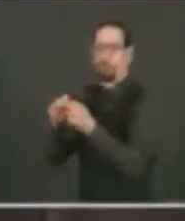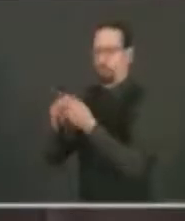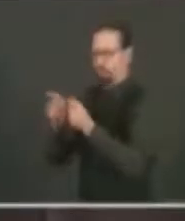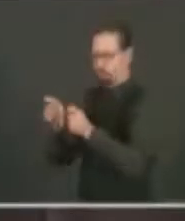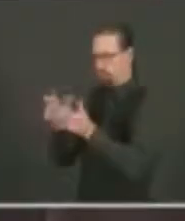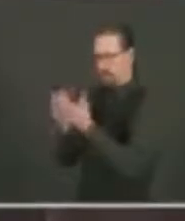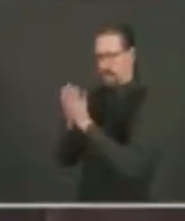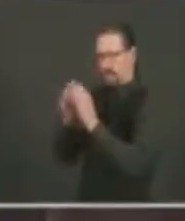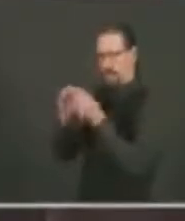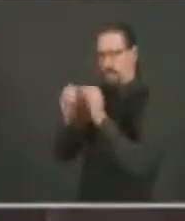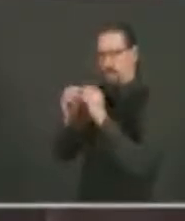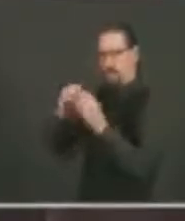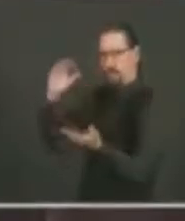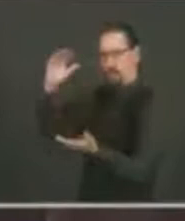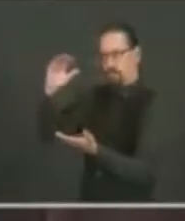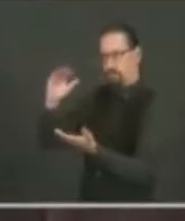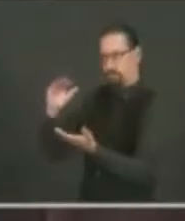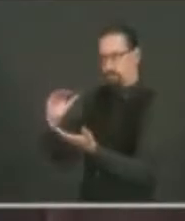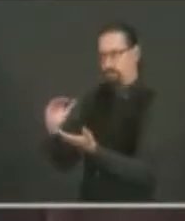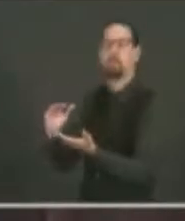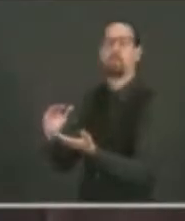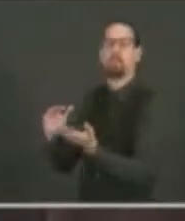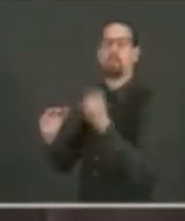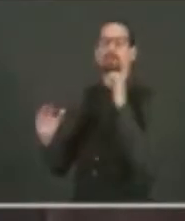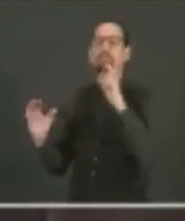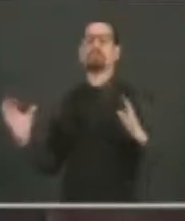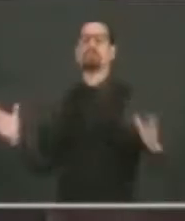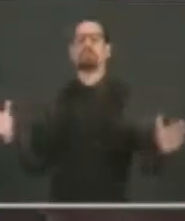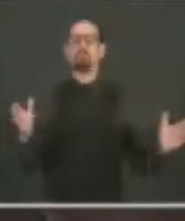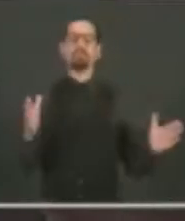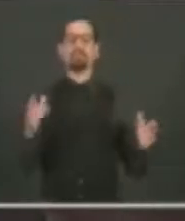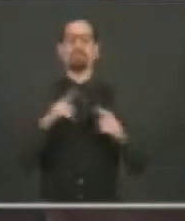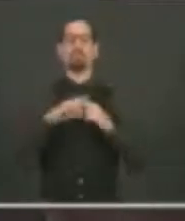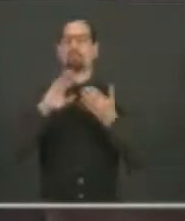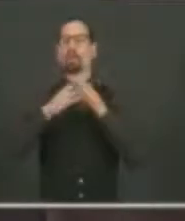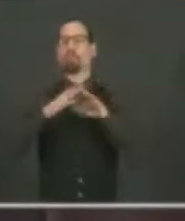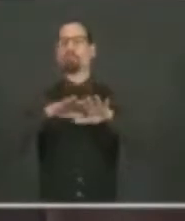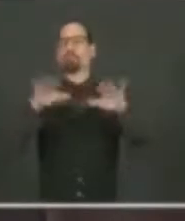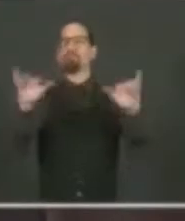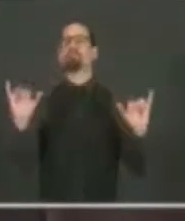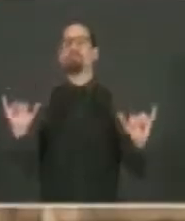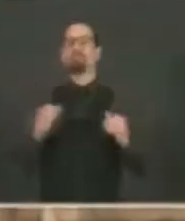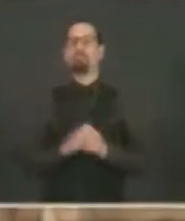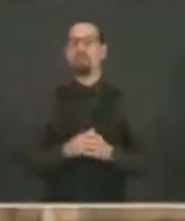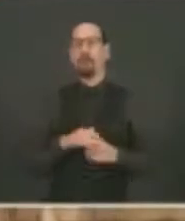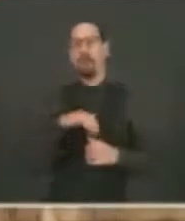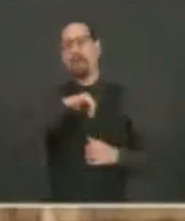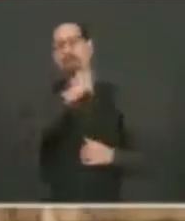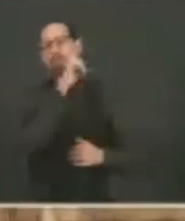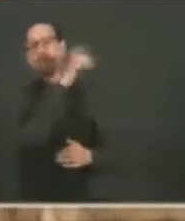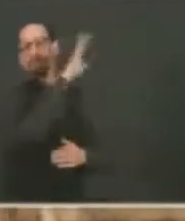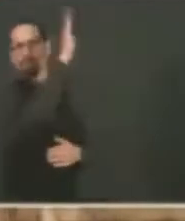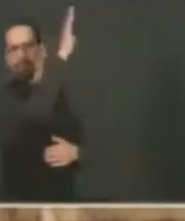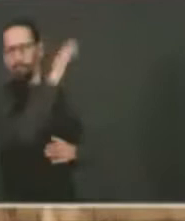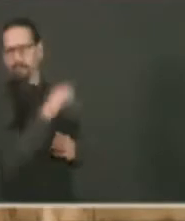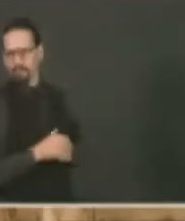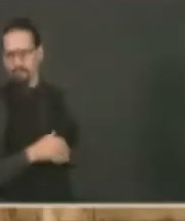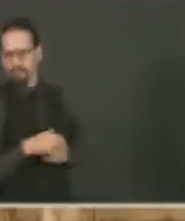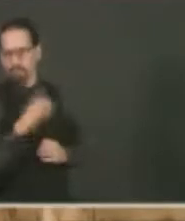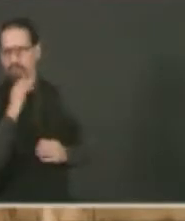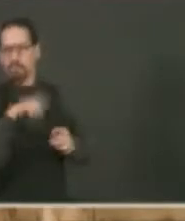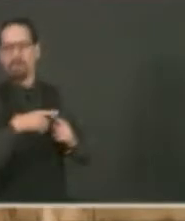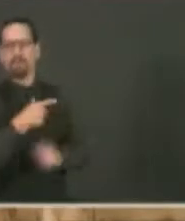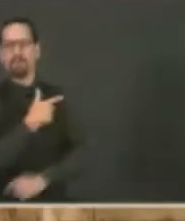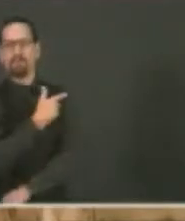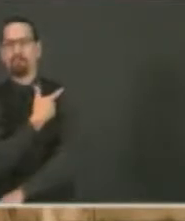return to the types of projections that we had previously. If I may follow up, short of an inoculation, you